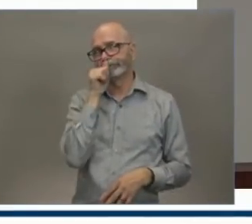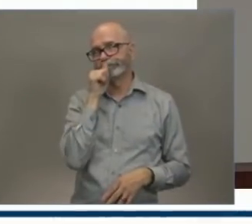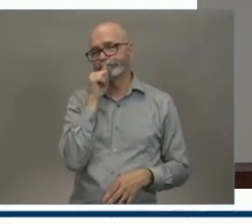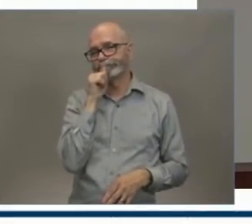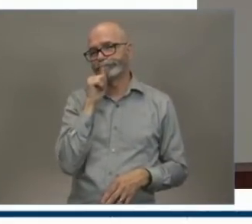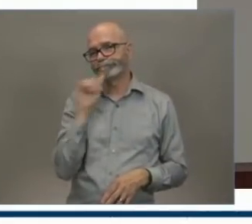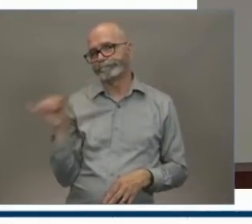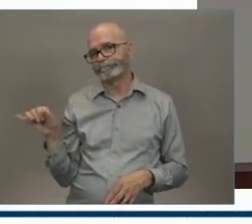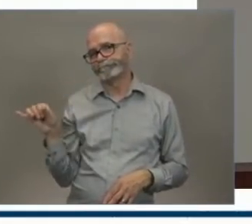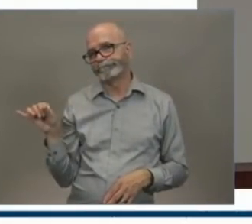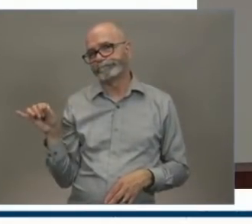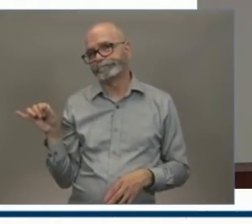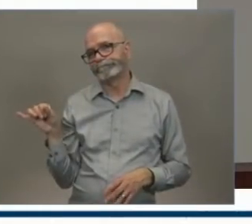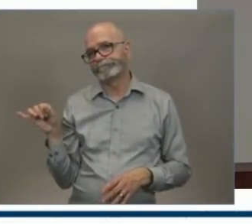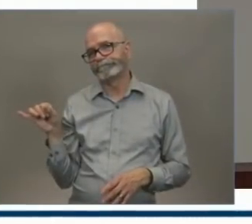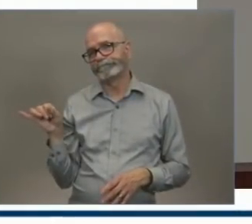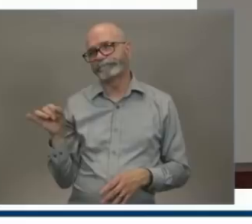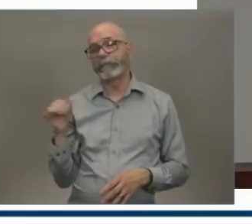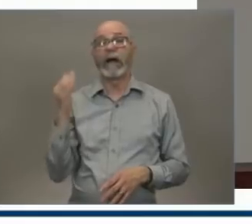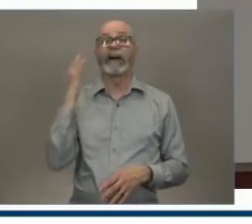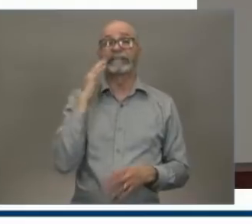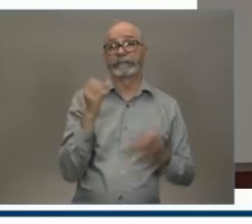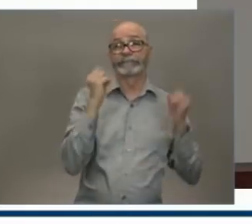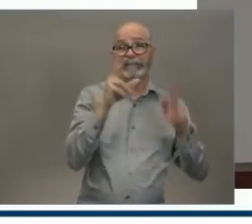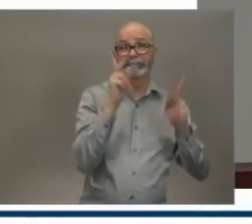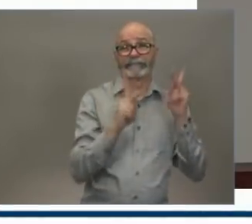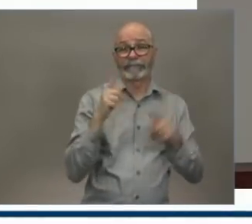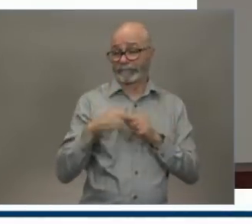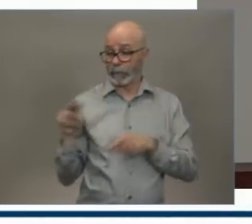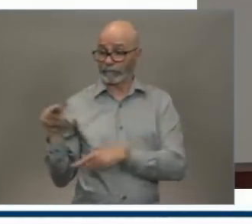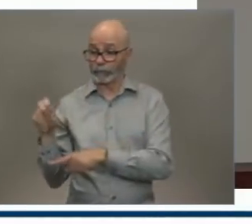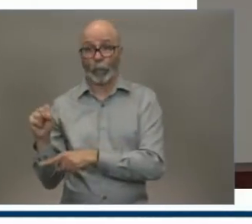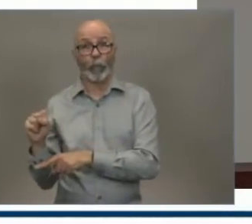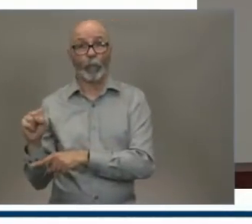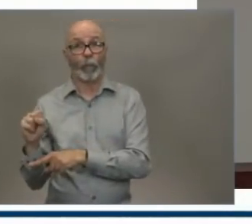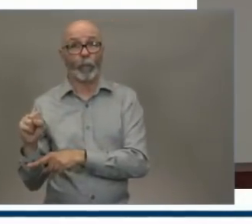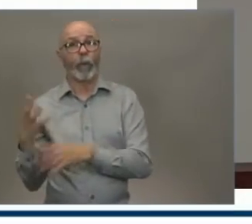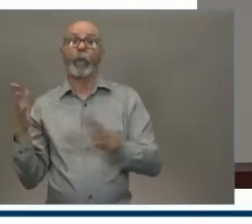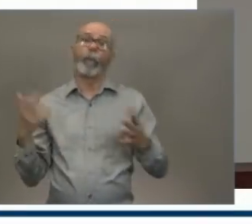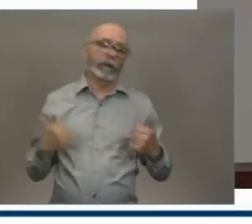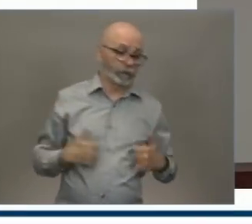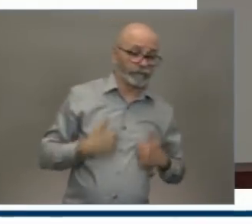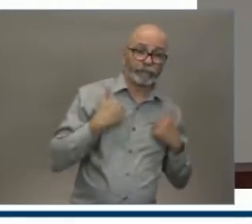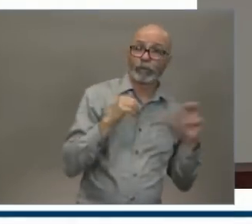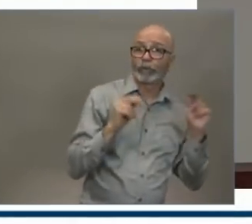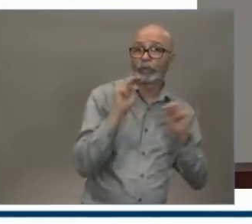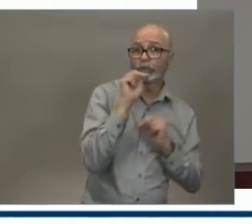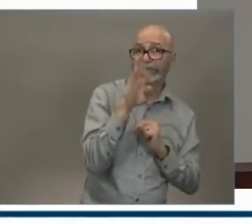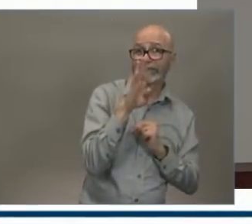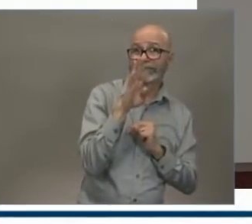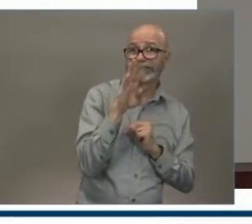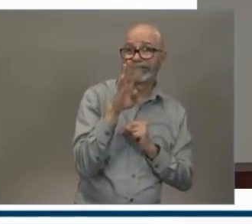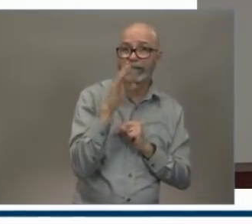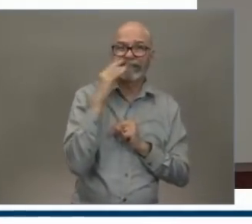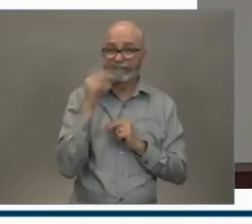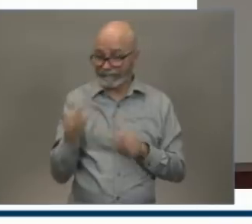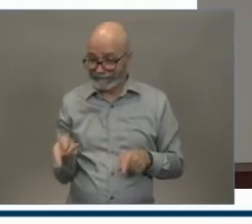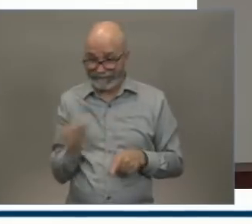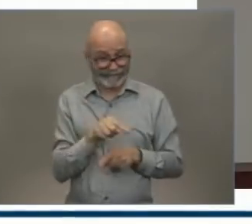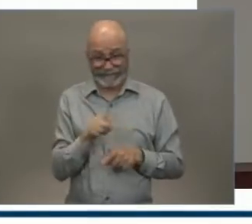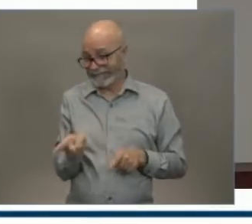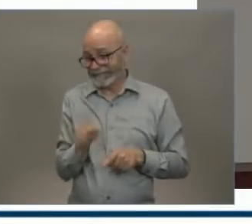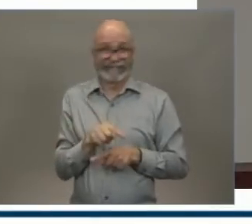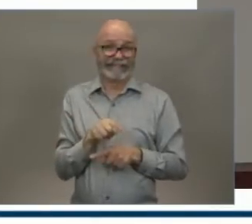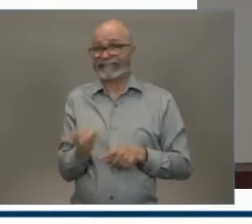that there are many people who live in Nova Scotia or New Brunswick and must frequently travel between the two provinces.